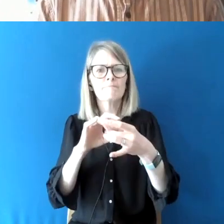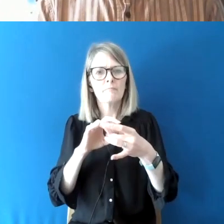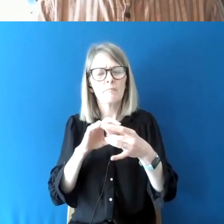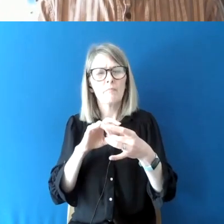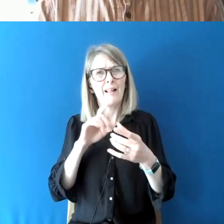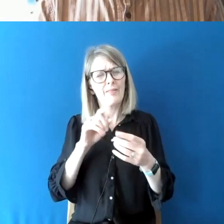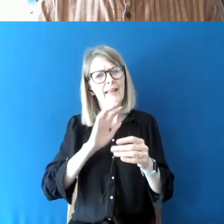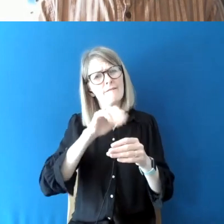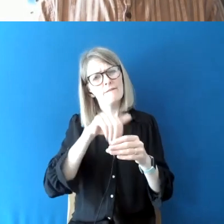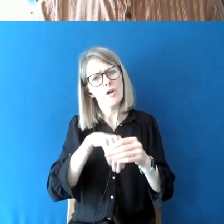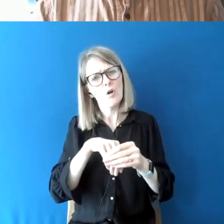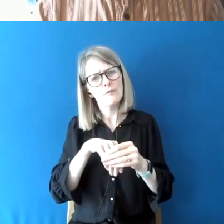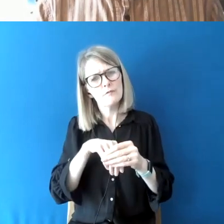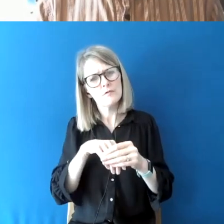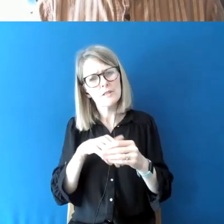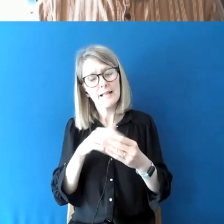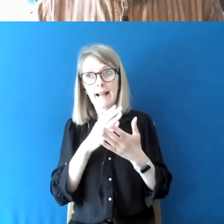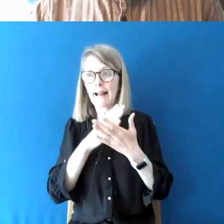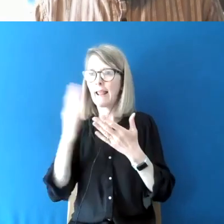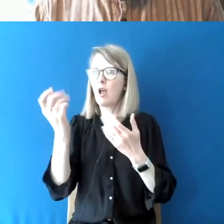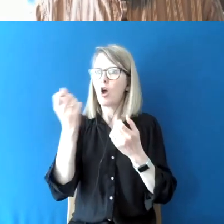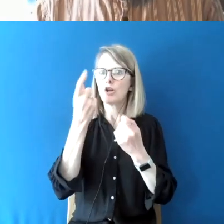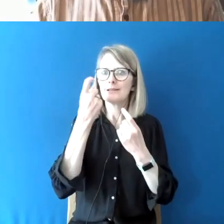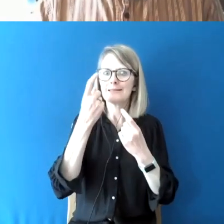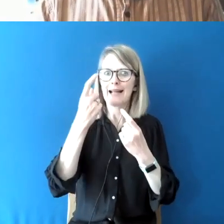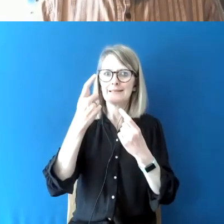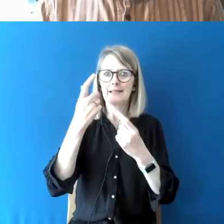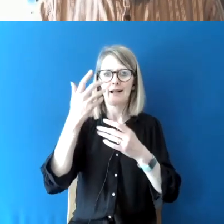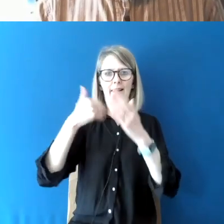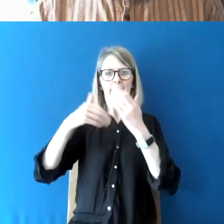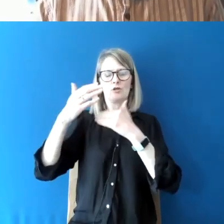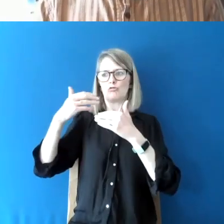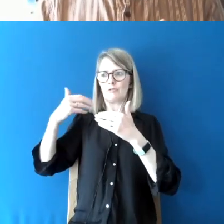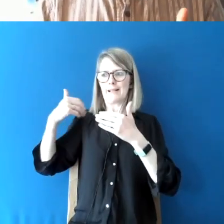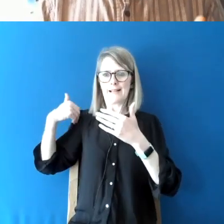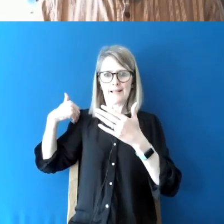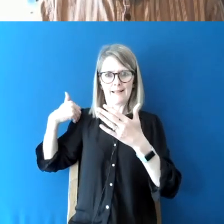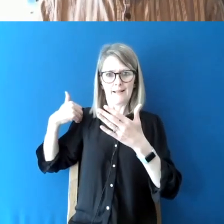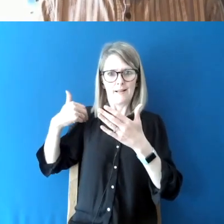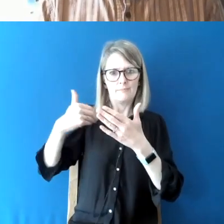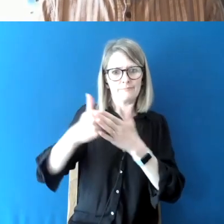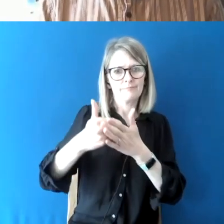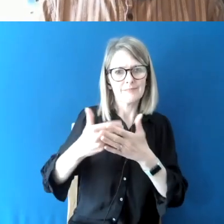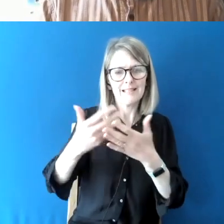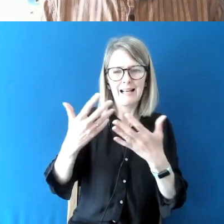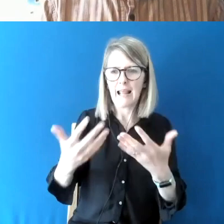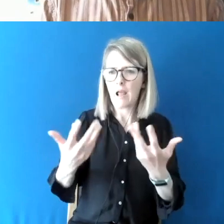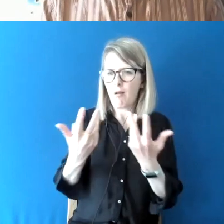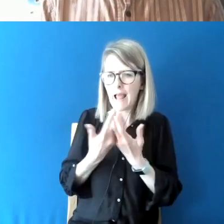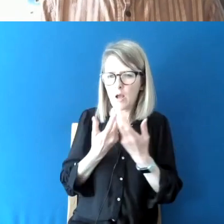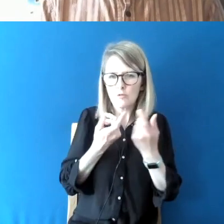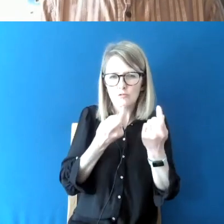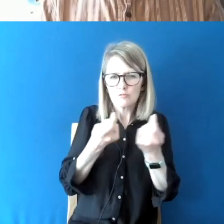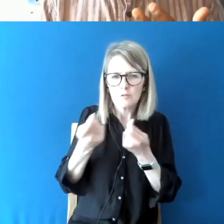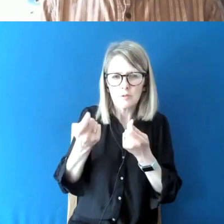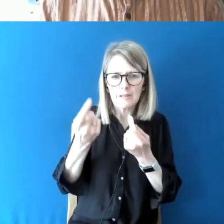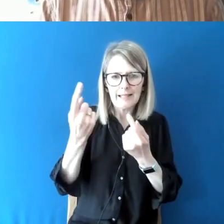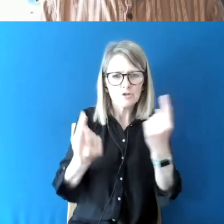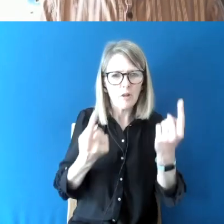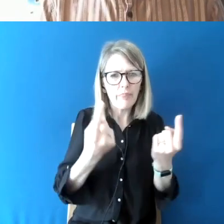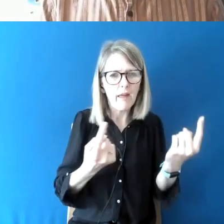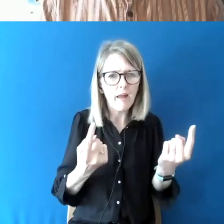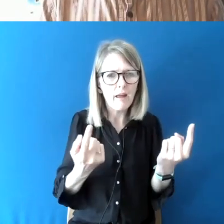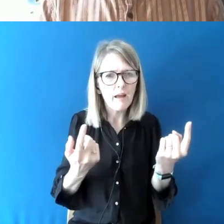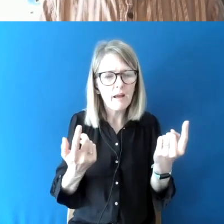a clear understanding of where we have come from and how we have treated one another. And I think this is